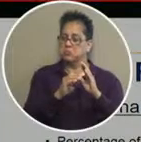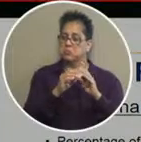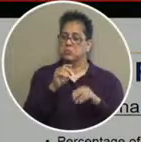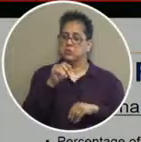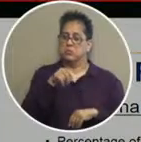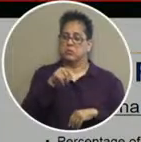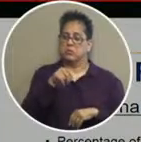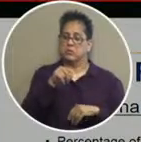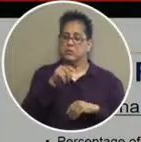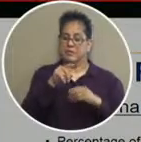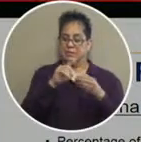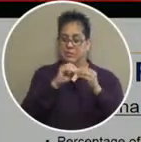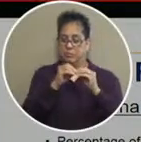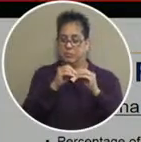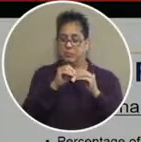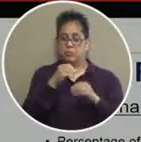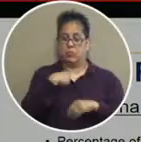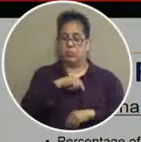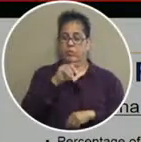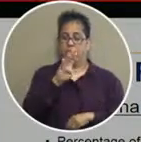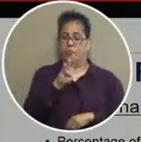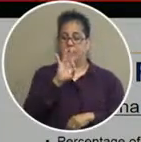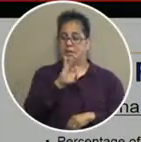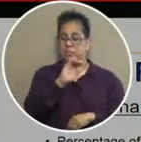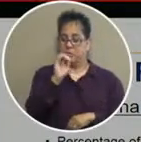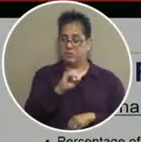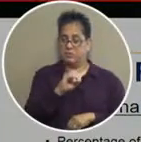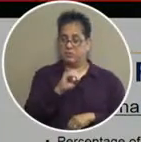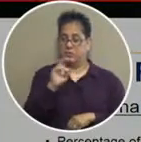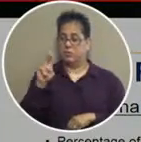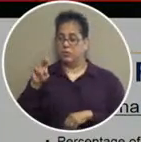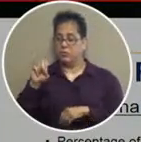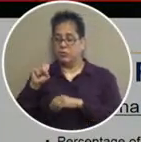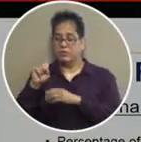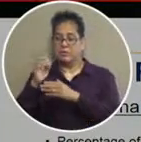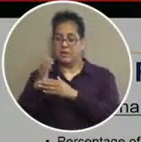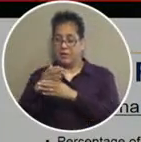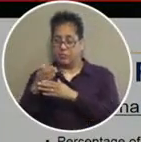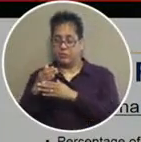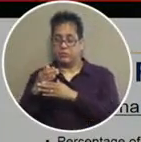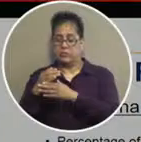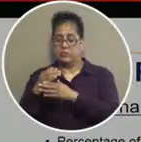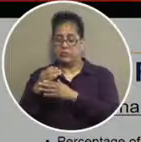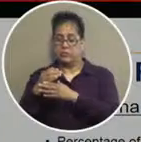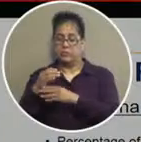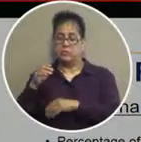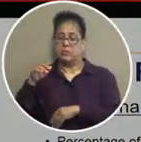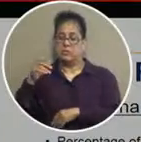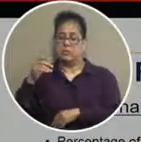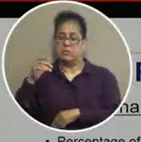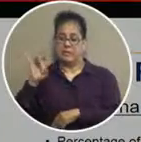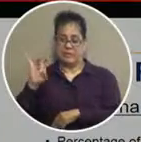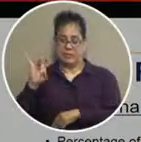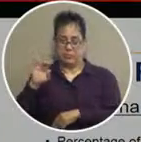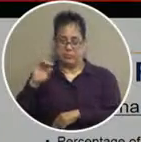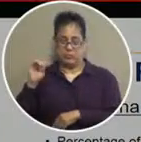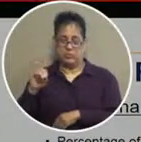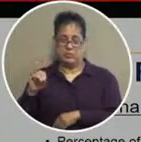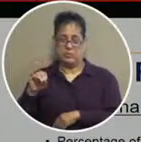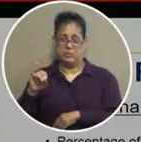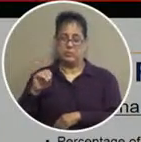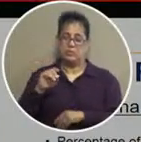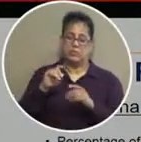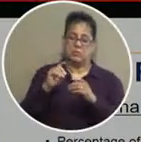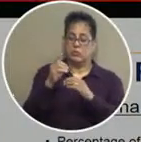When this data was crunched, we were at 49%, whereas the U.S. Recovery rate for those who tested positive was at only 18%. As